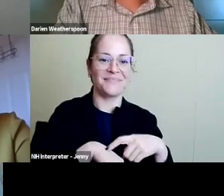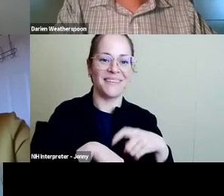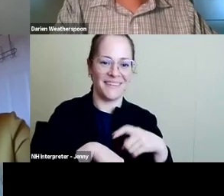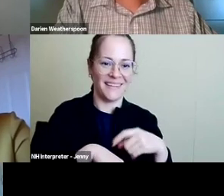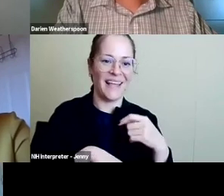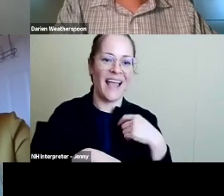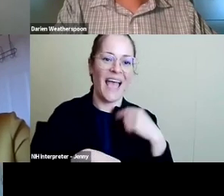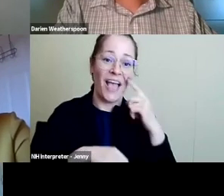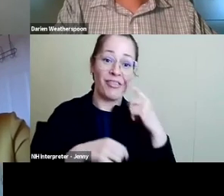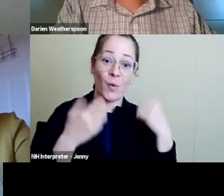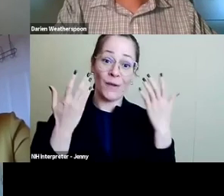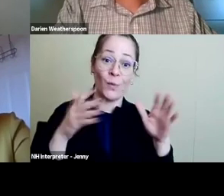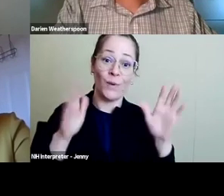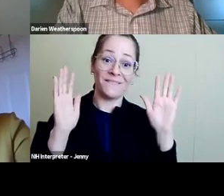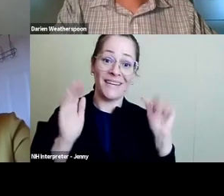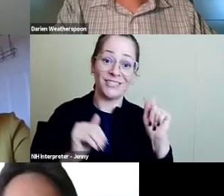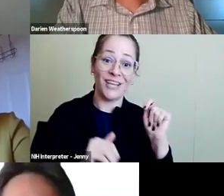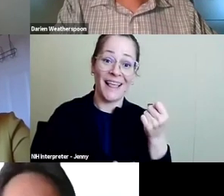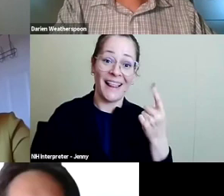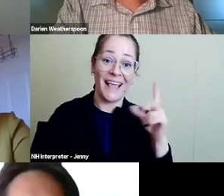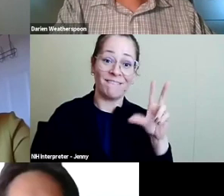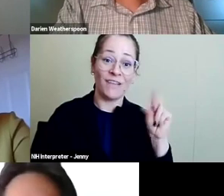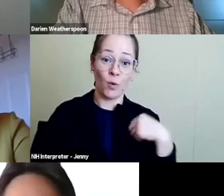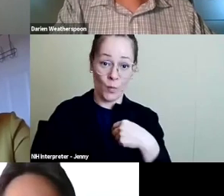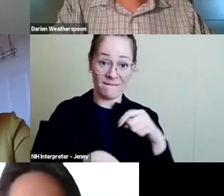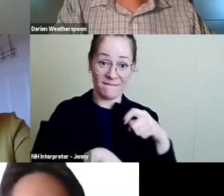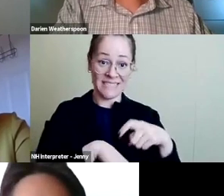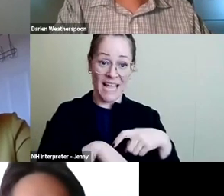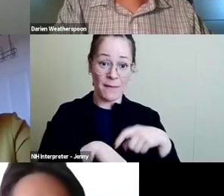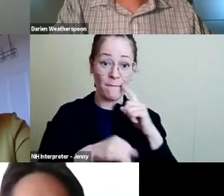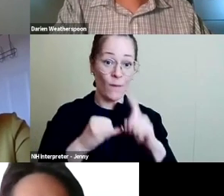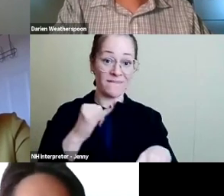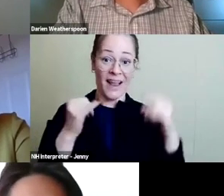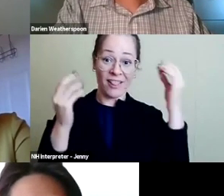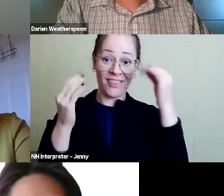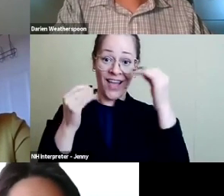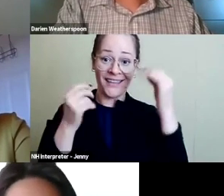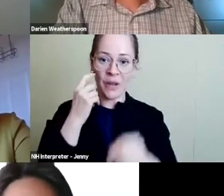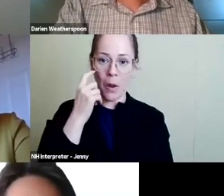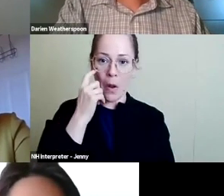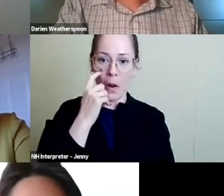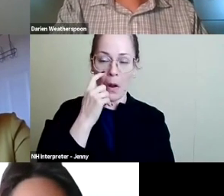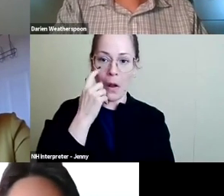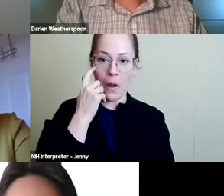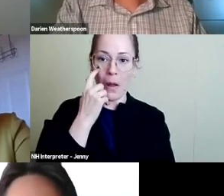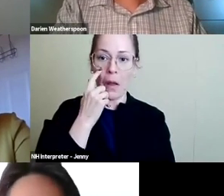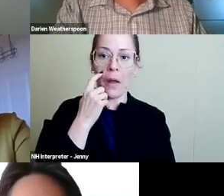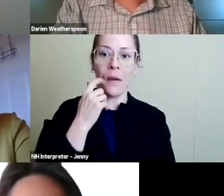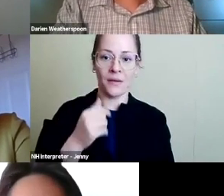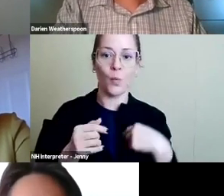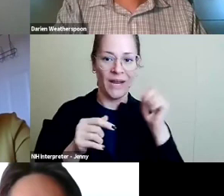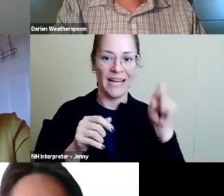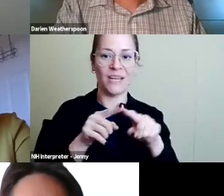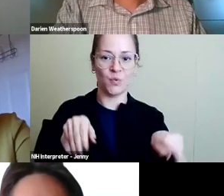were gonna finish 11:30. Do we have time for a final thought or not? I'm sorry, you do have time for a final thought, but we need to wrap